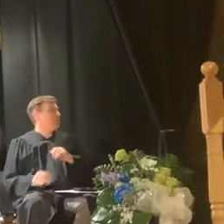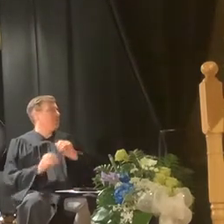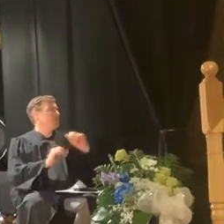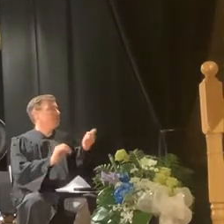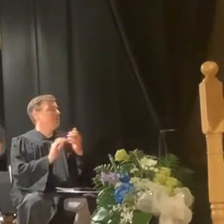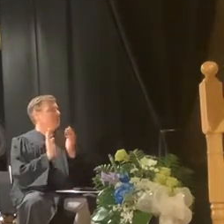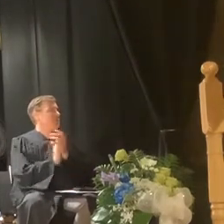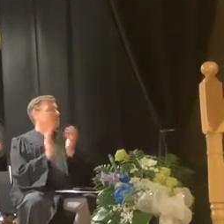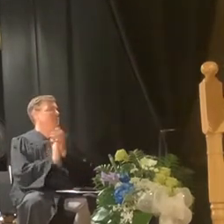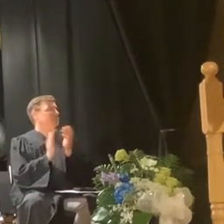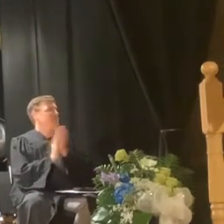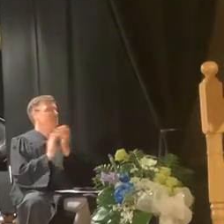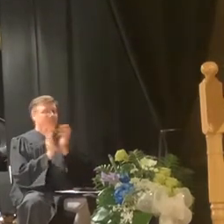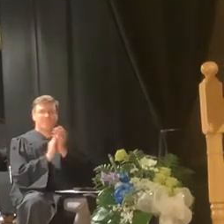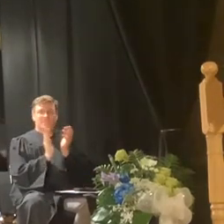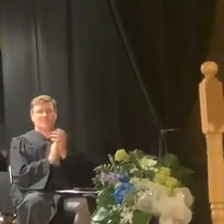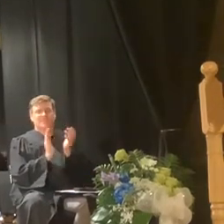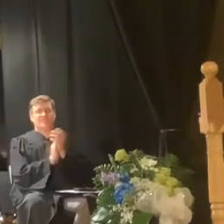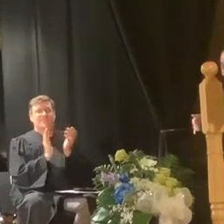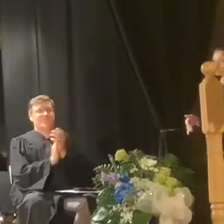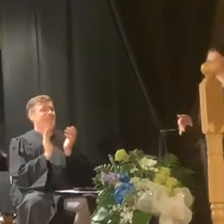Menachem.